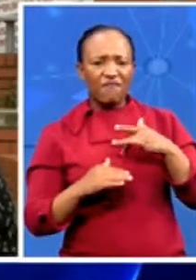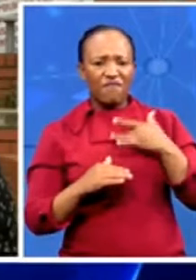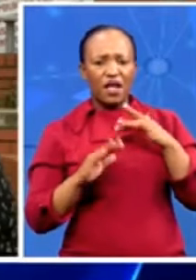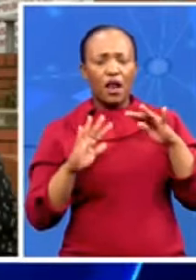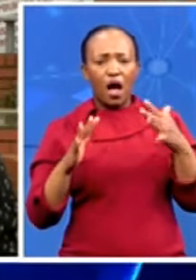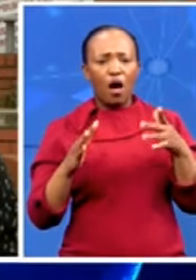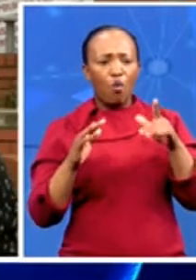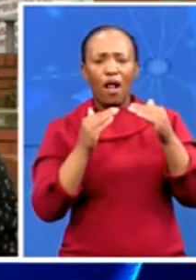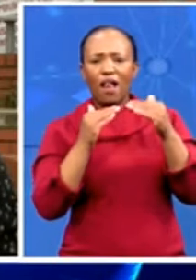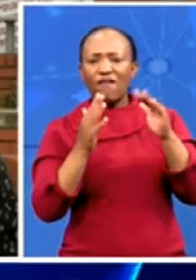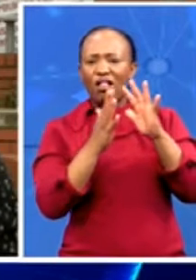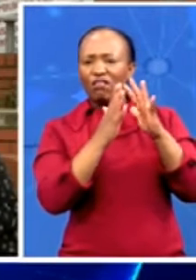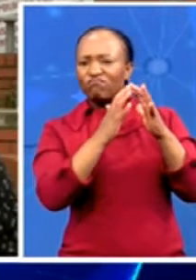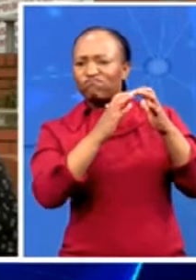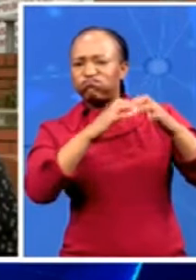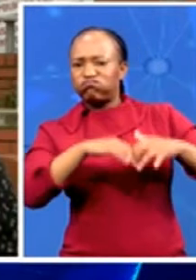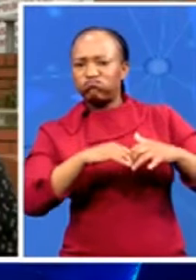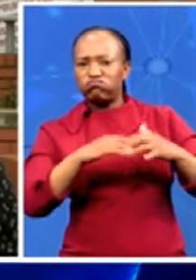Mpumalanga?